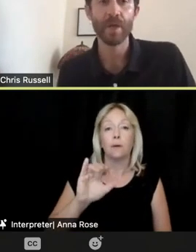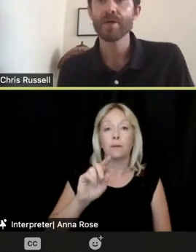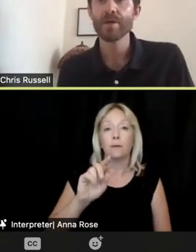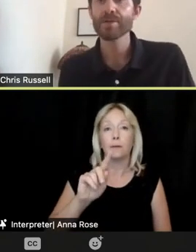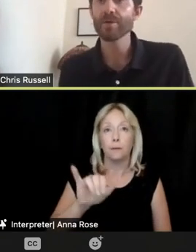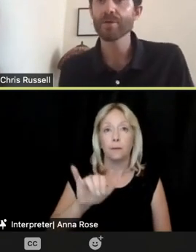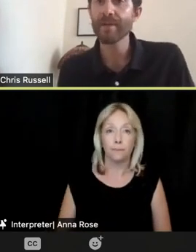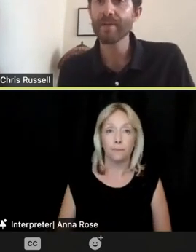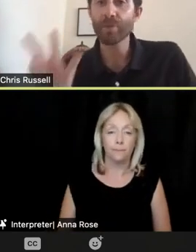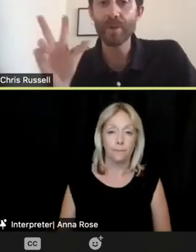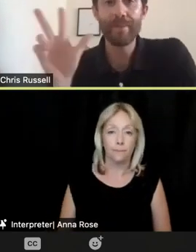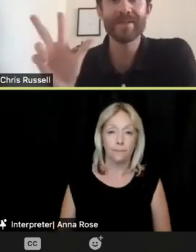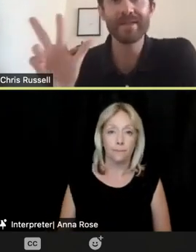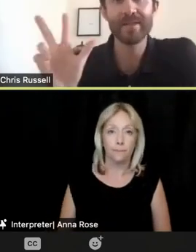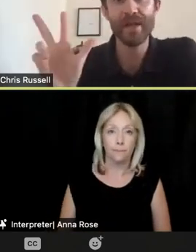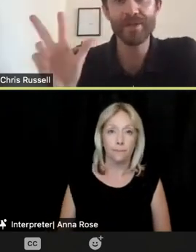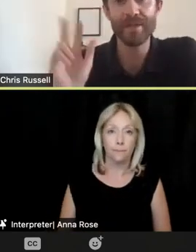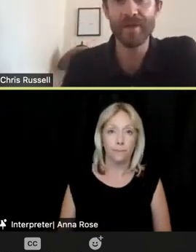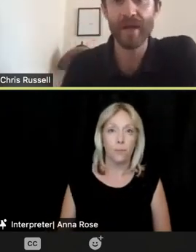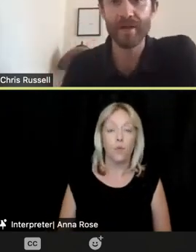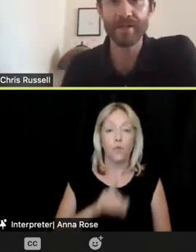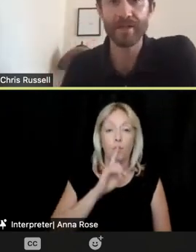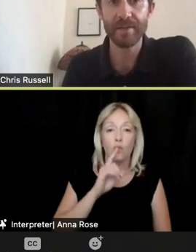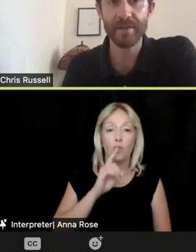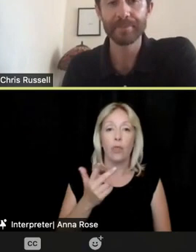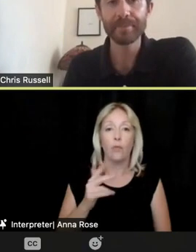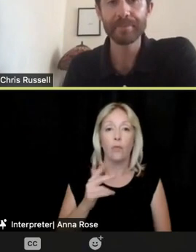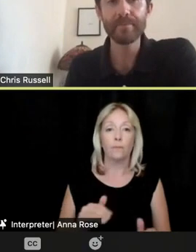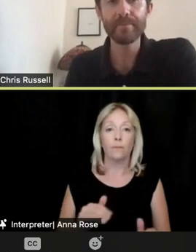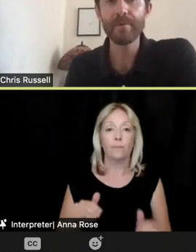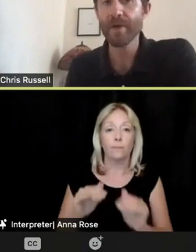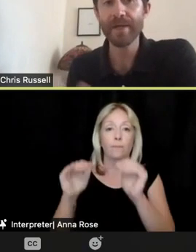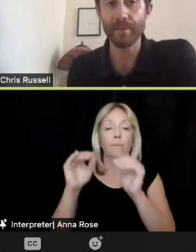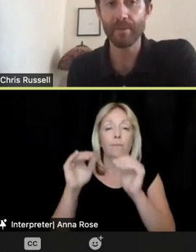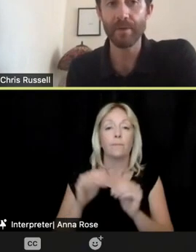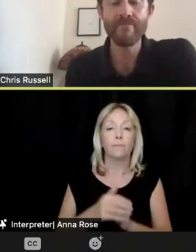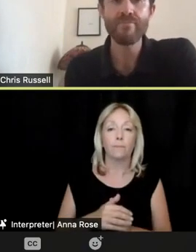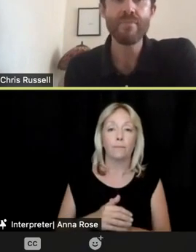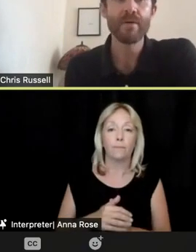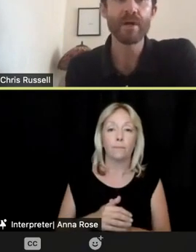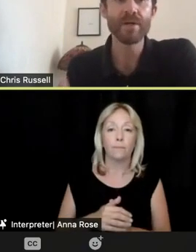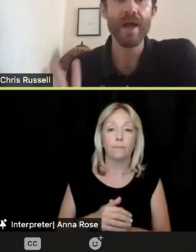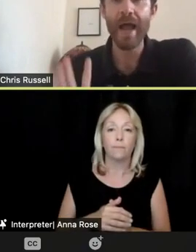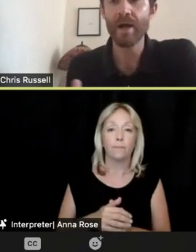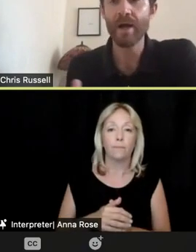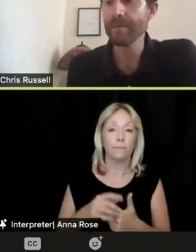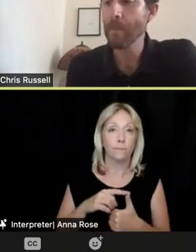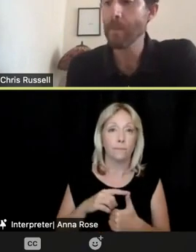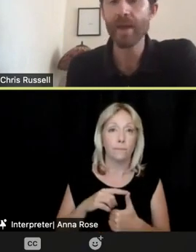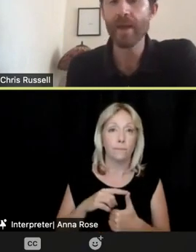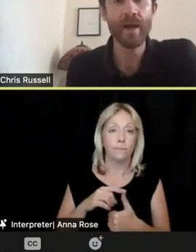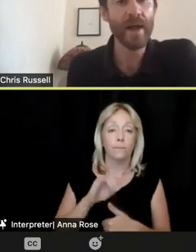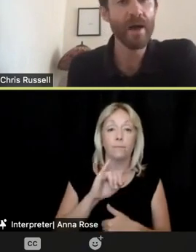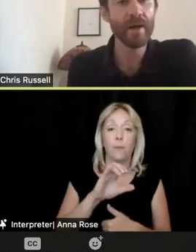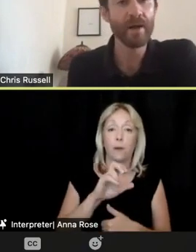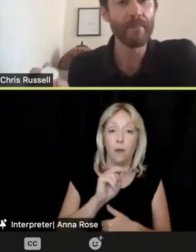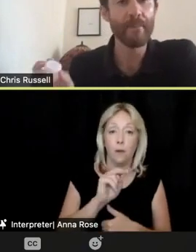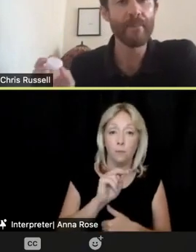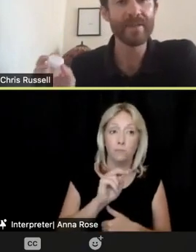too. So you've got 3 basic stages of iconicity for any symbol. There's an icon, and